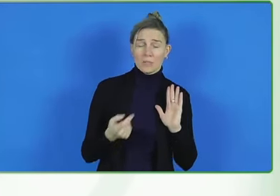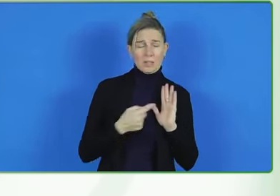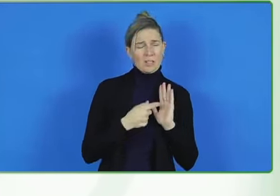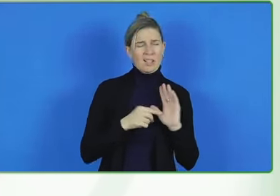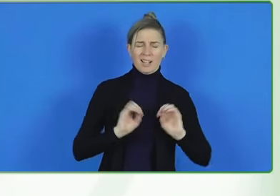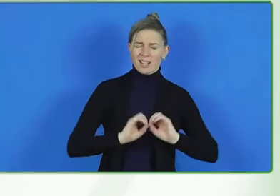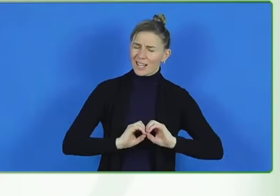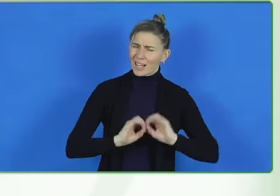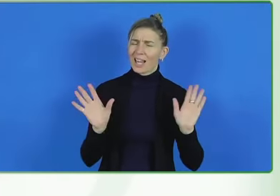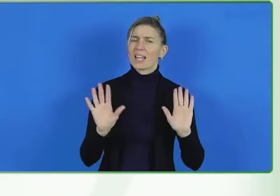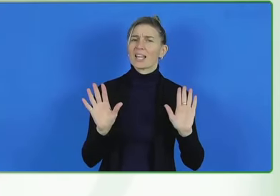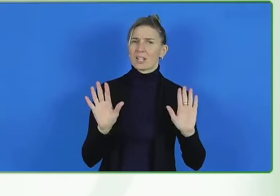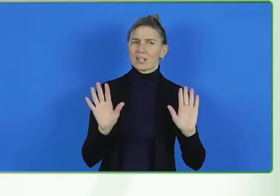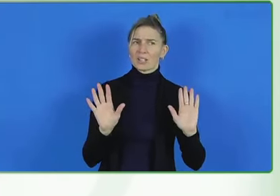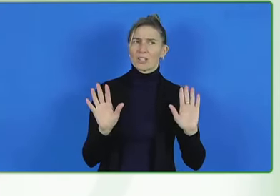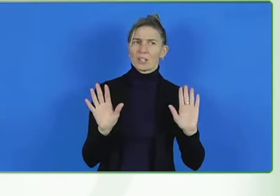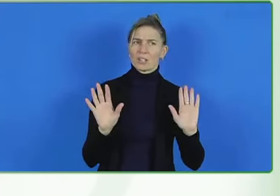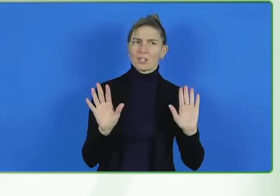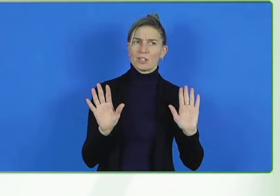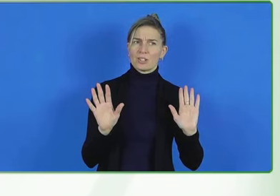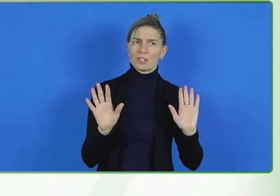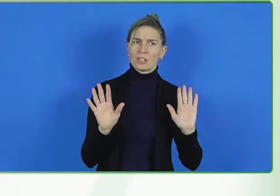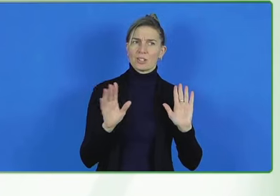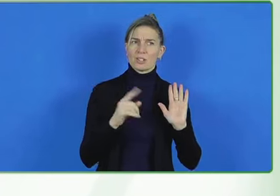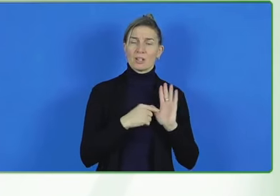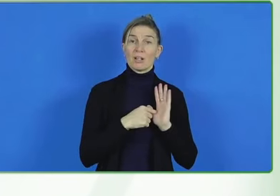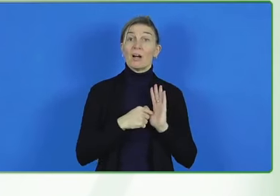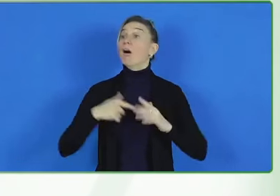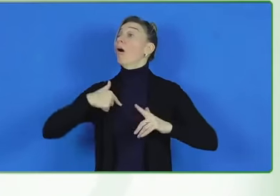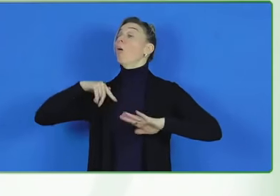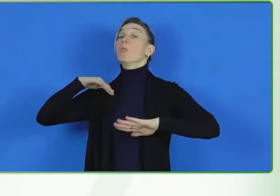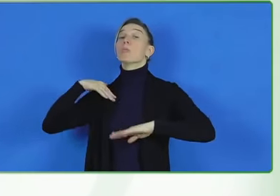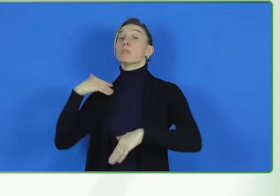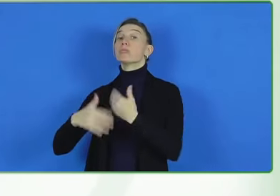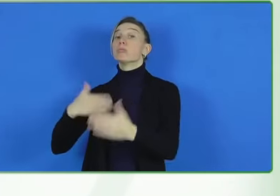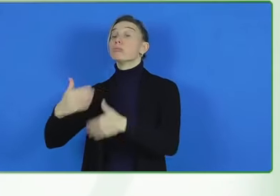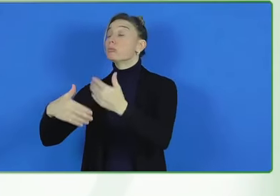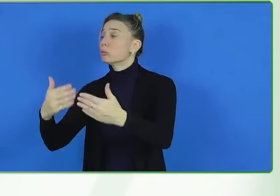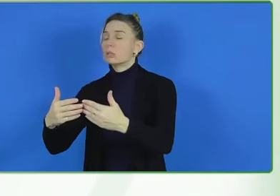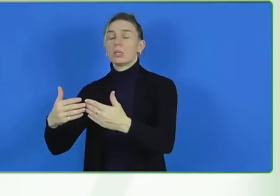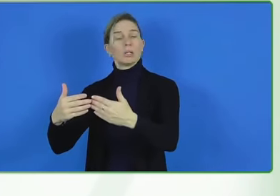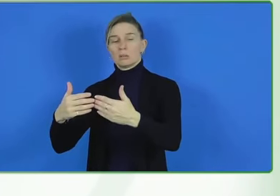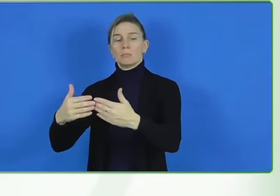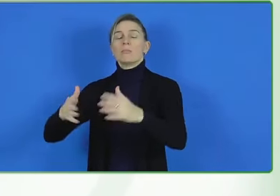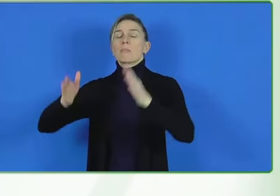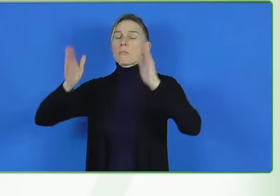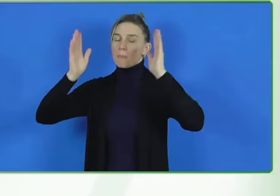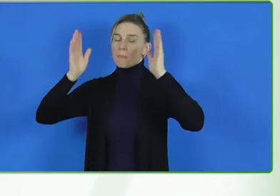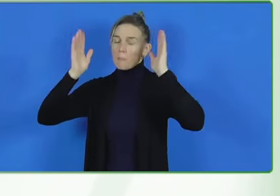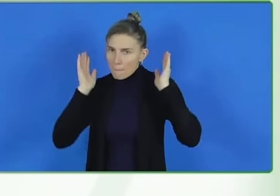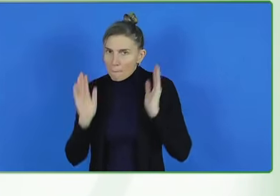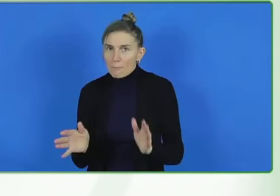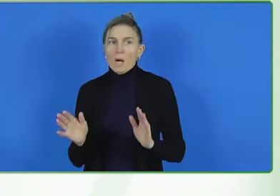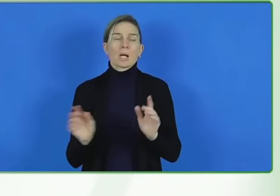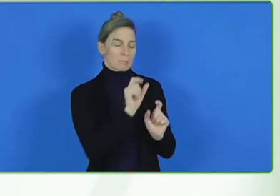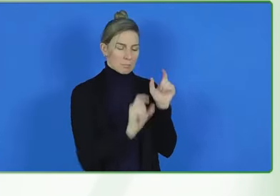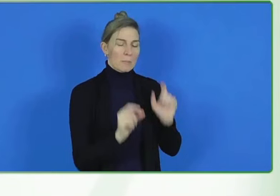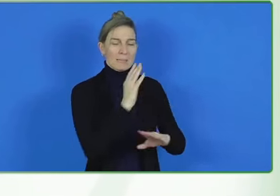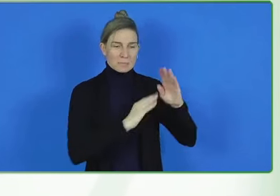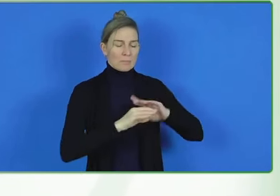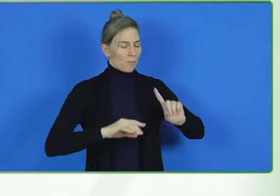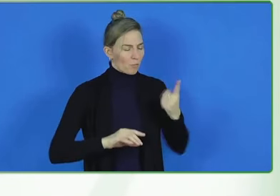we can not do anything without consulting persons with